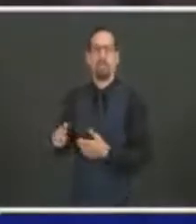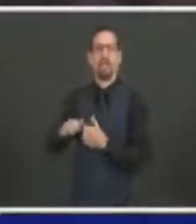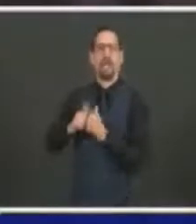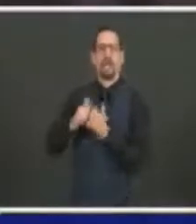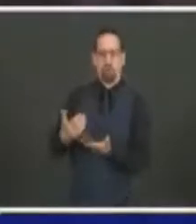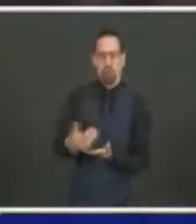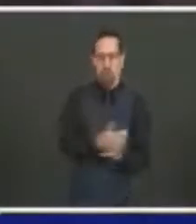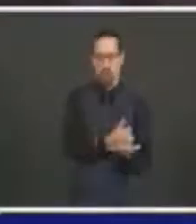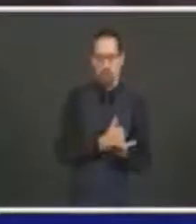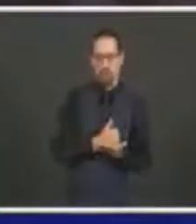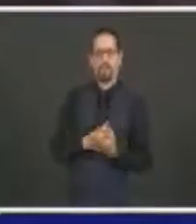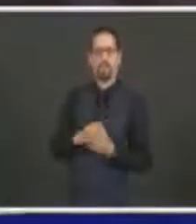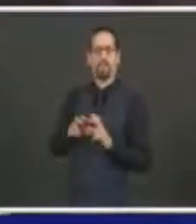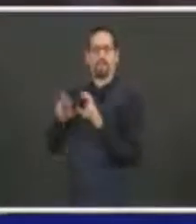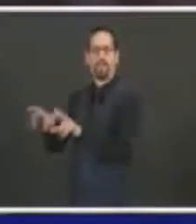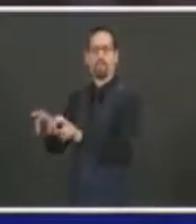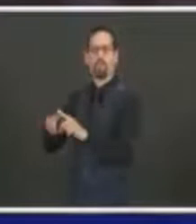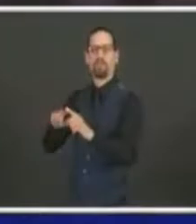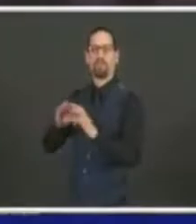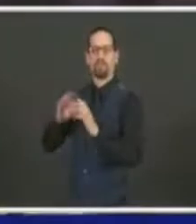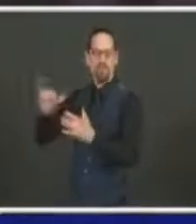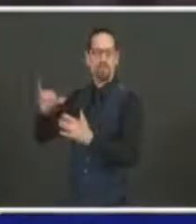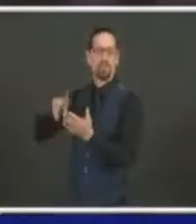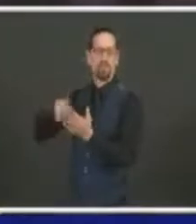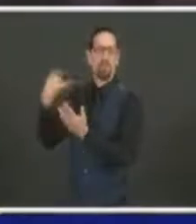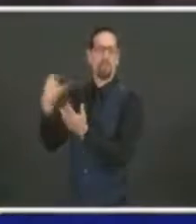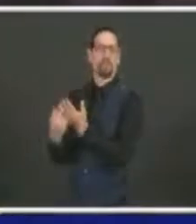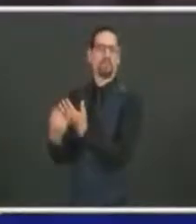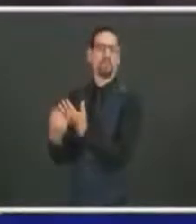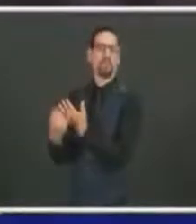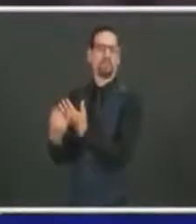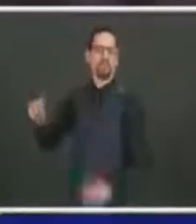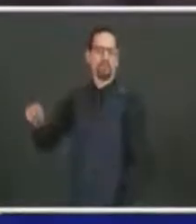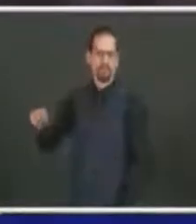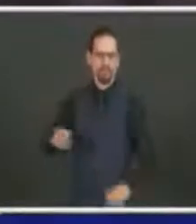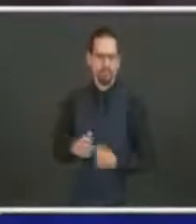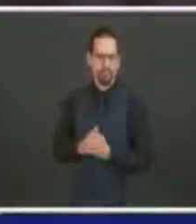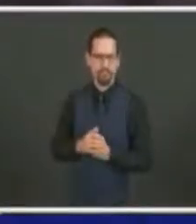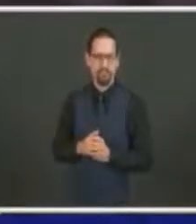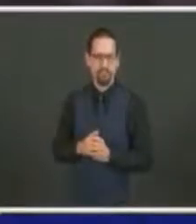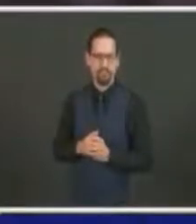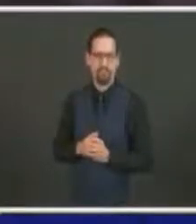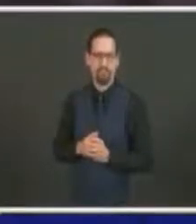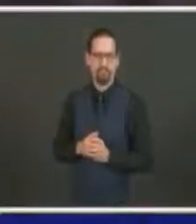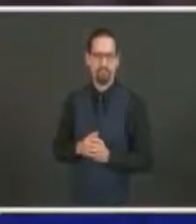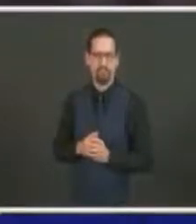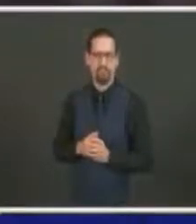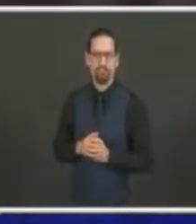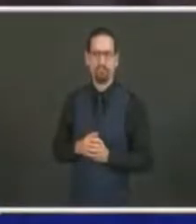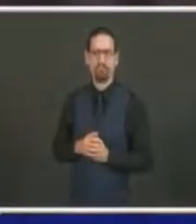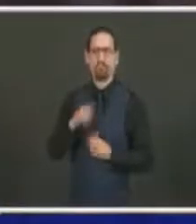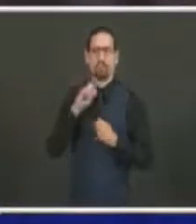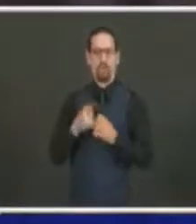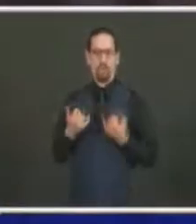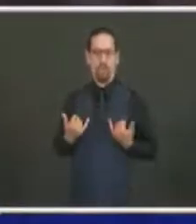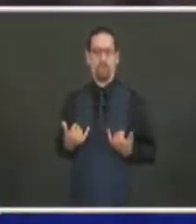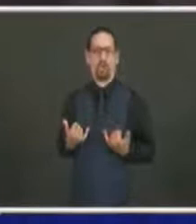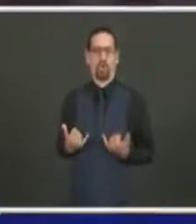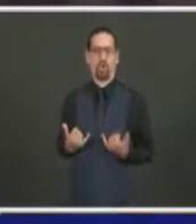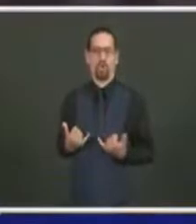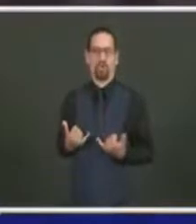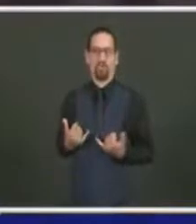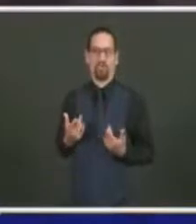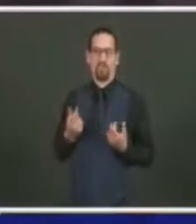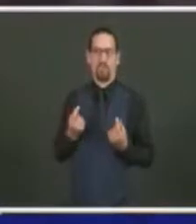by the project. So there's, under the current framework, there is no direct subsidy or other